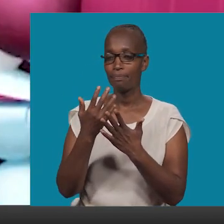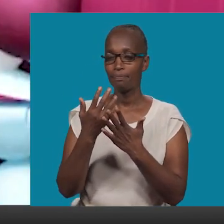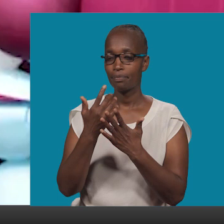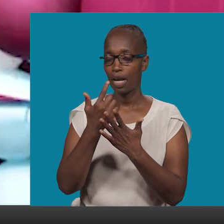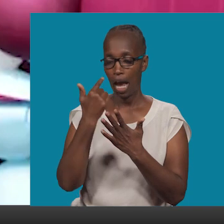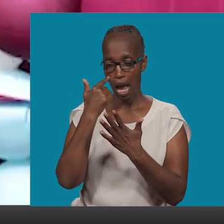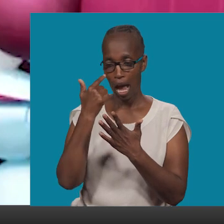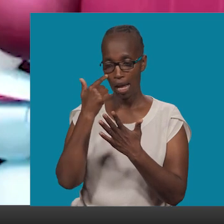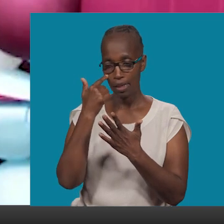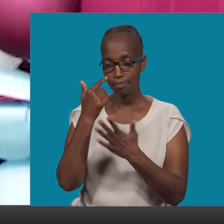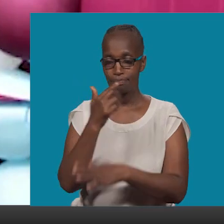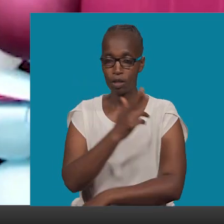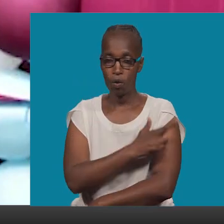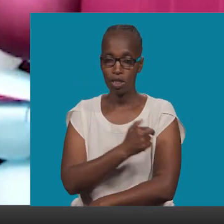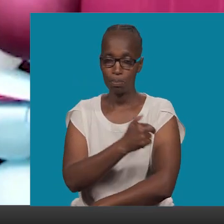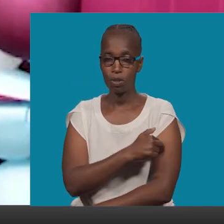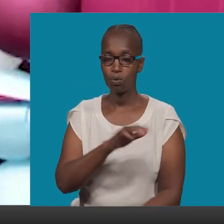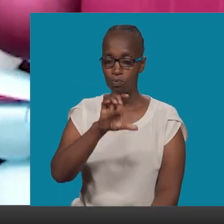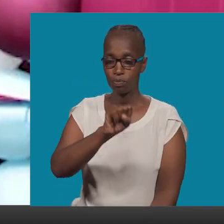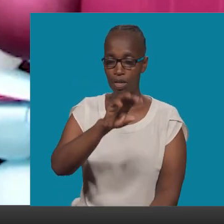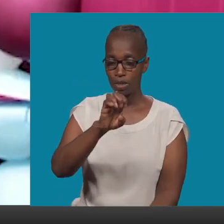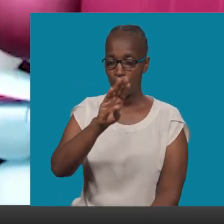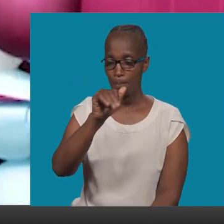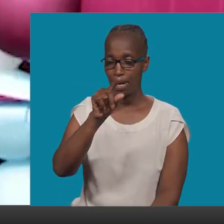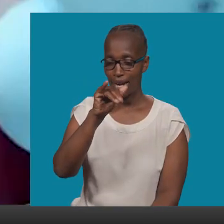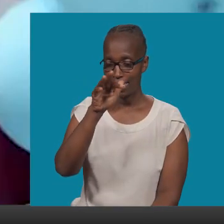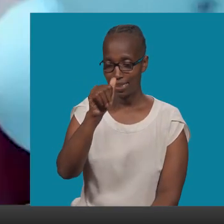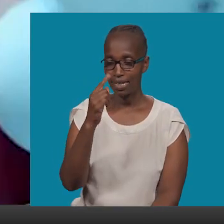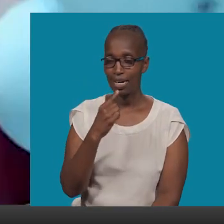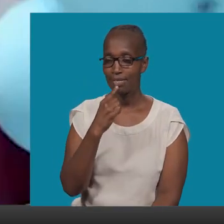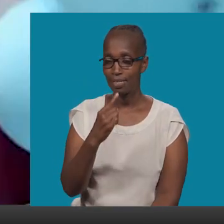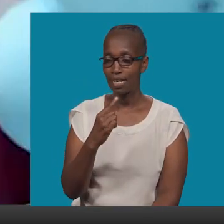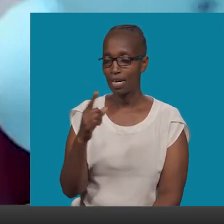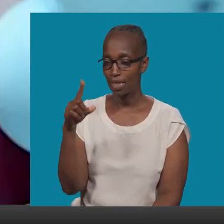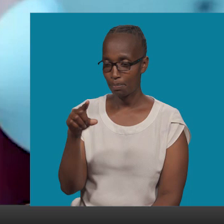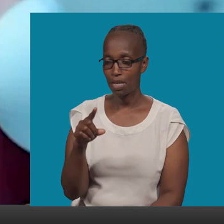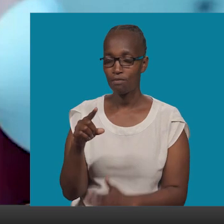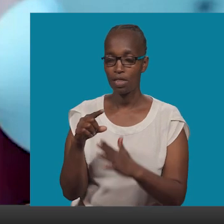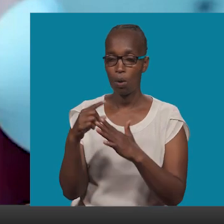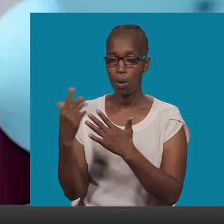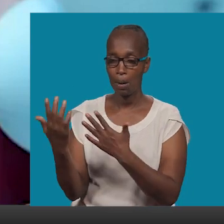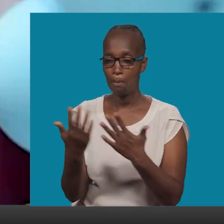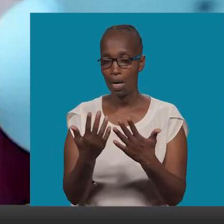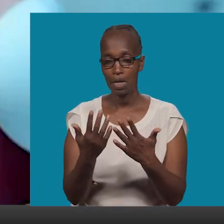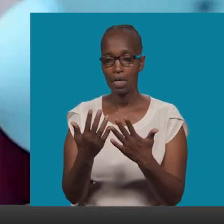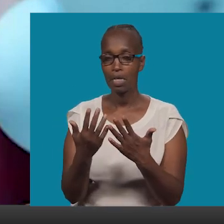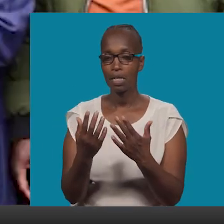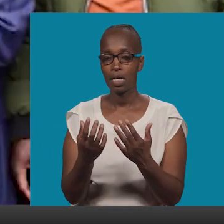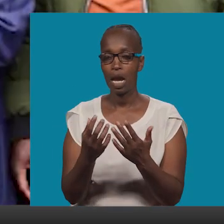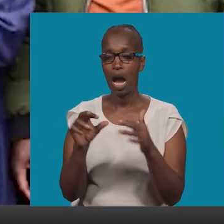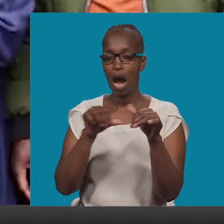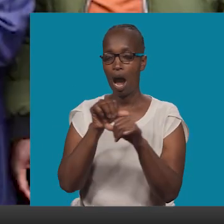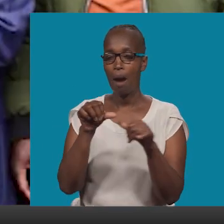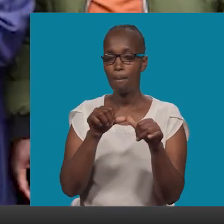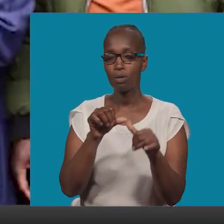uzinduzi wa hospitali ya upasuaji wa macho kwa watoto katika hospitali ya Sabatia. Waziri akibaini kuwa watazindua maafisa wa huduma